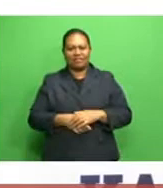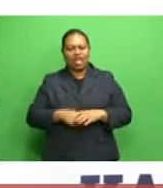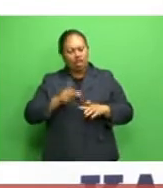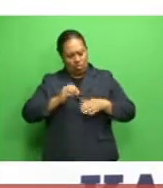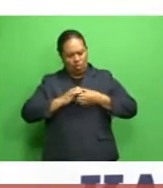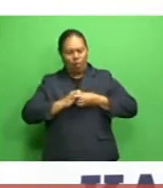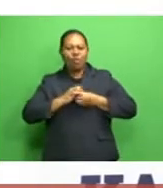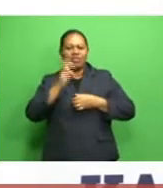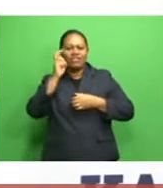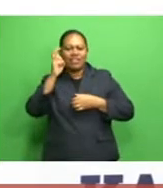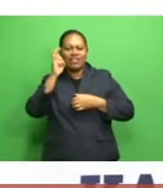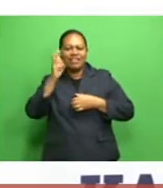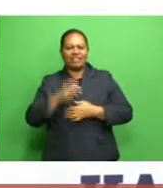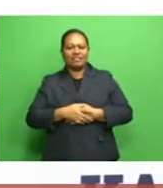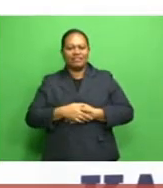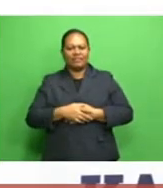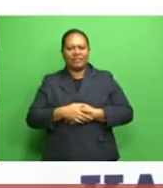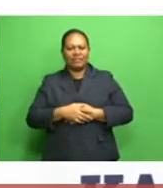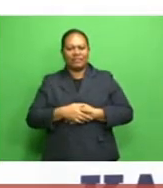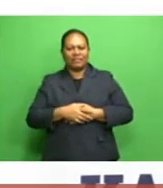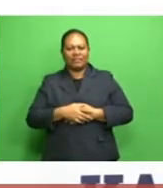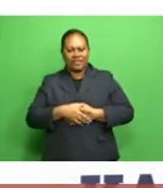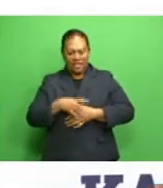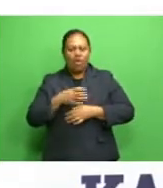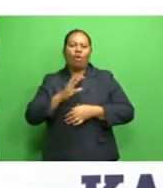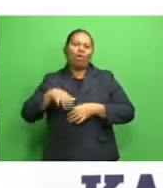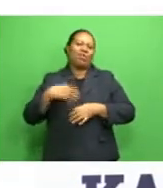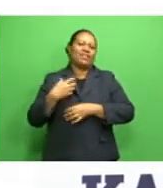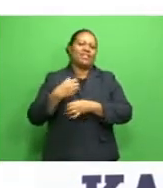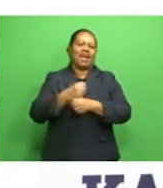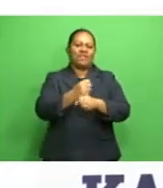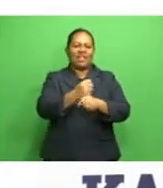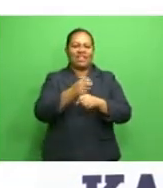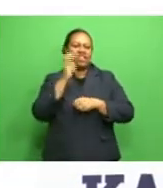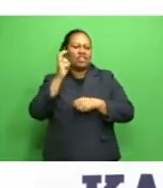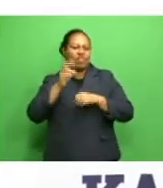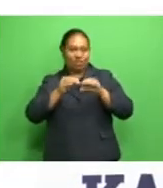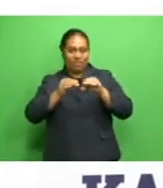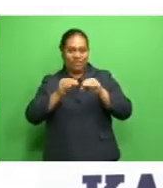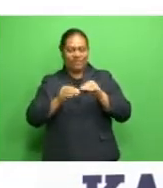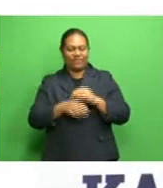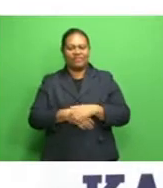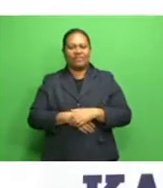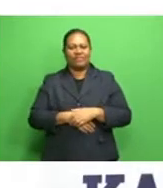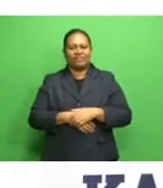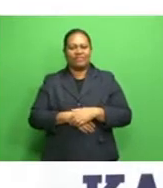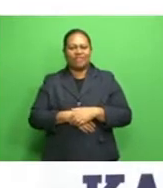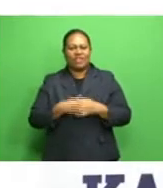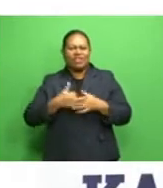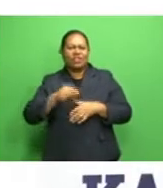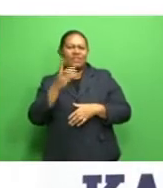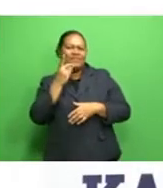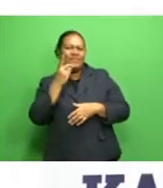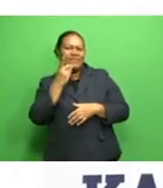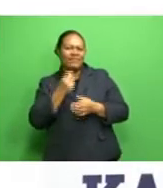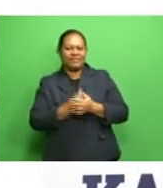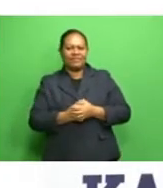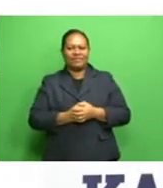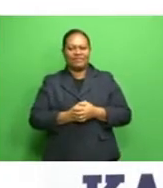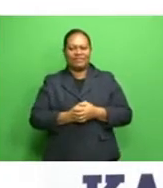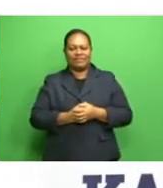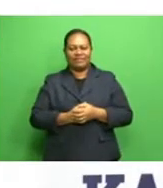trainings, an update from our trainers. We have on our app, cell phones, and we're just